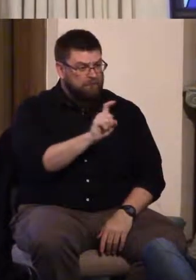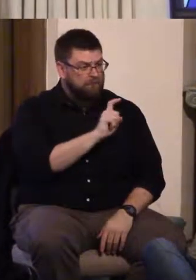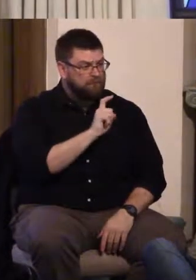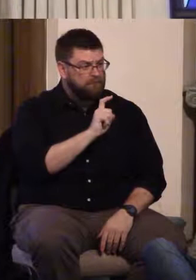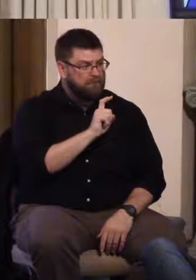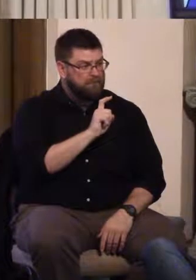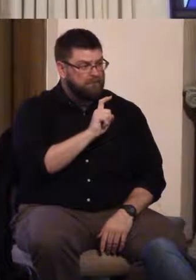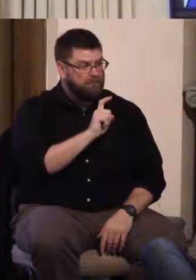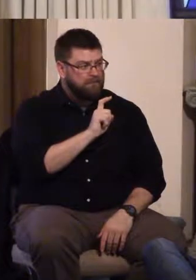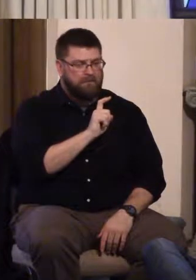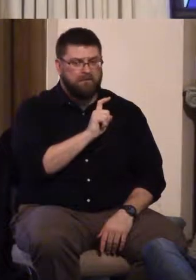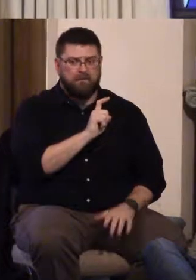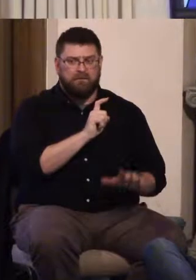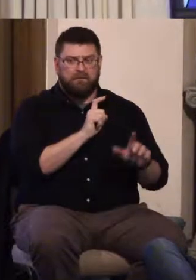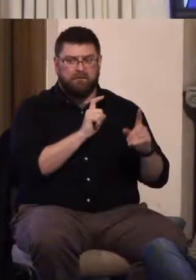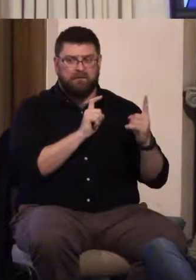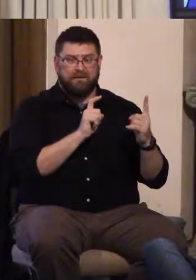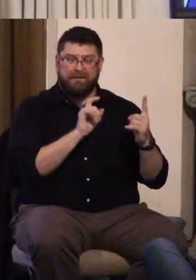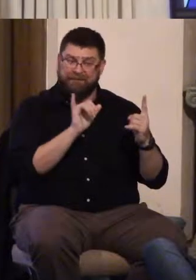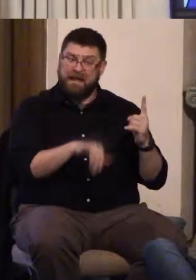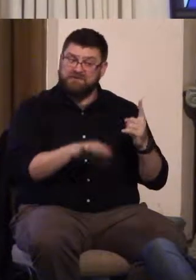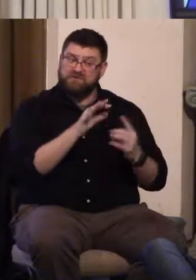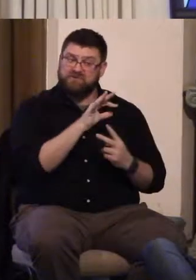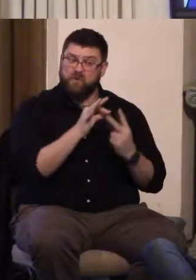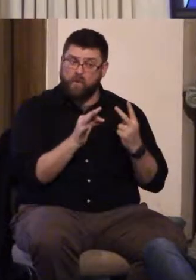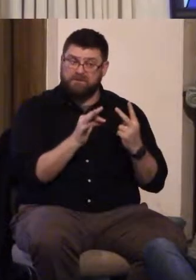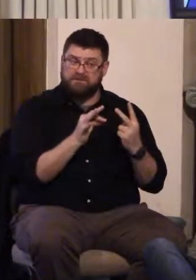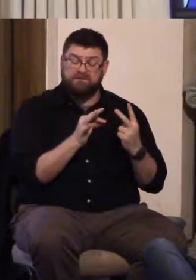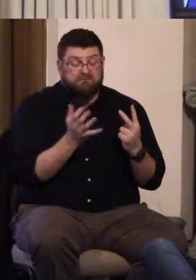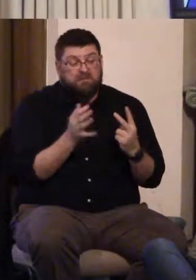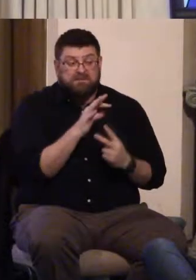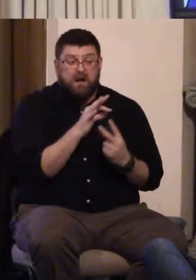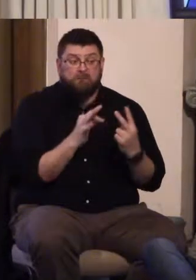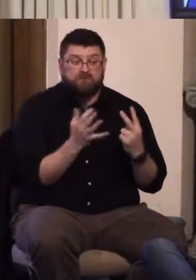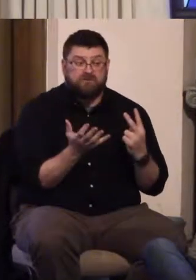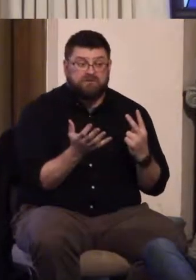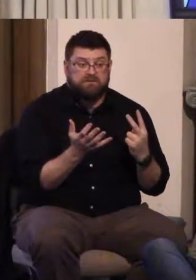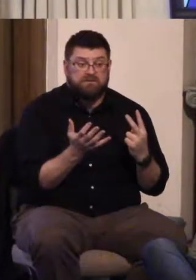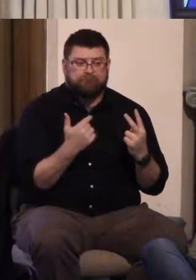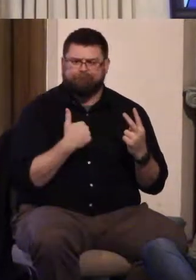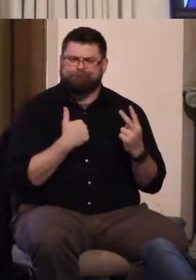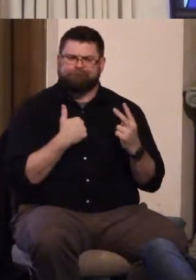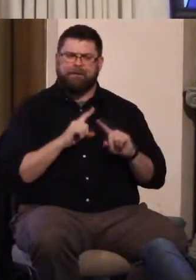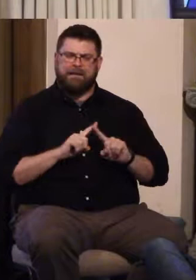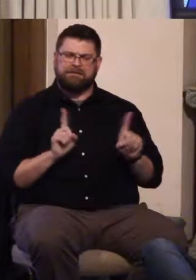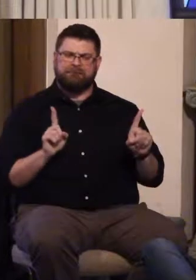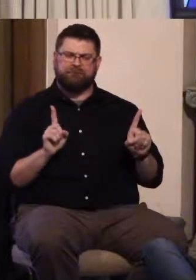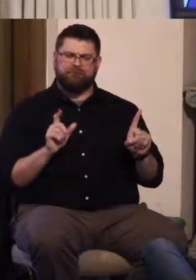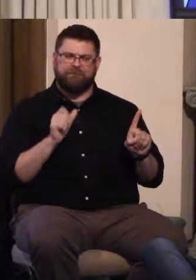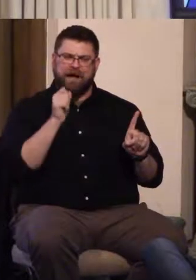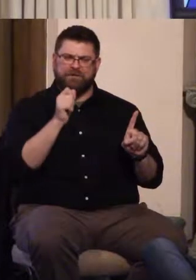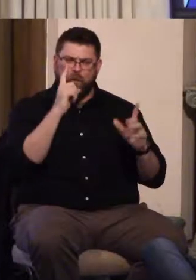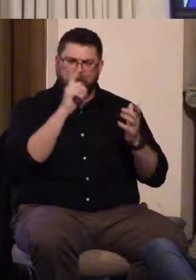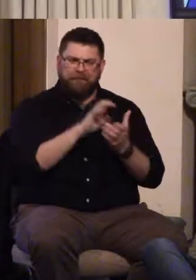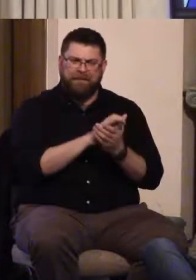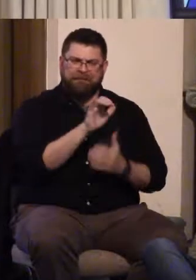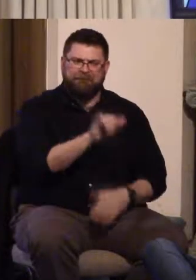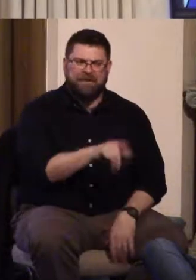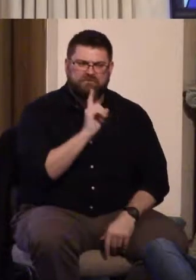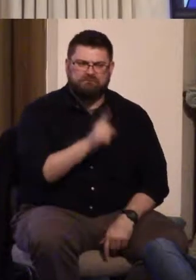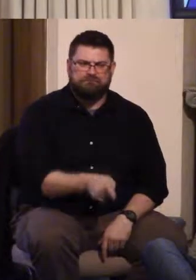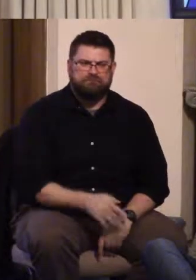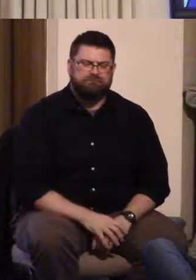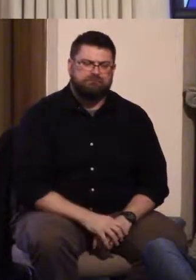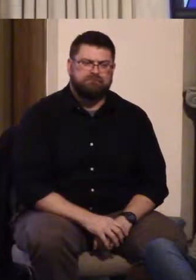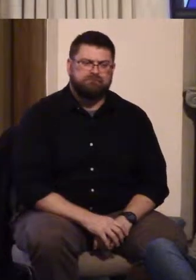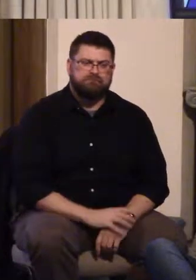Some would say. And that is a choice. That is an option. I beg to differ. I don't believe that's